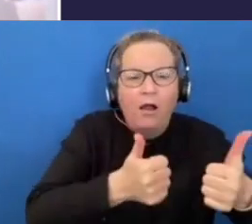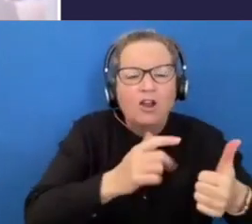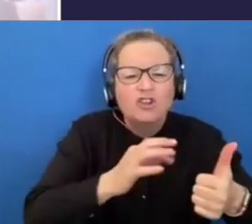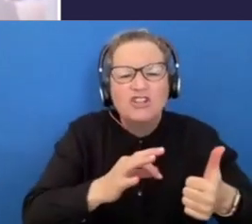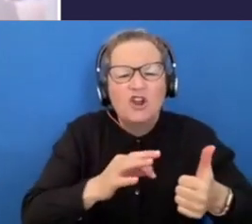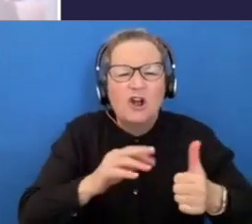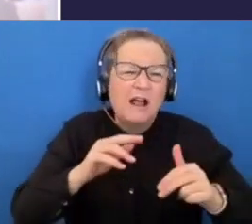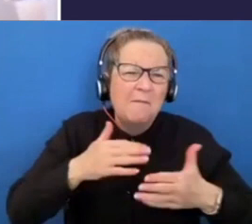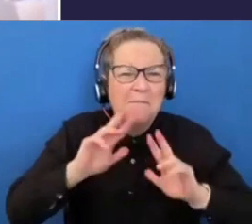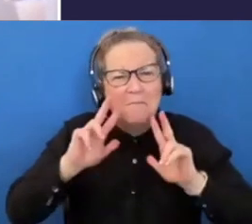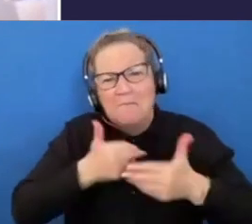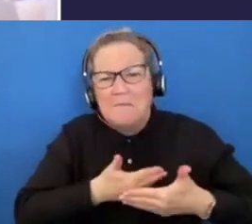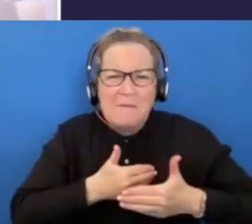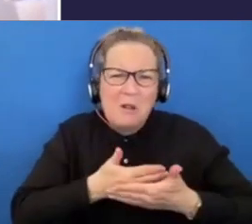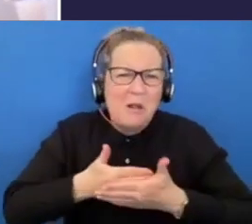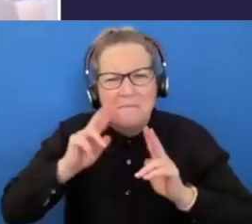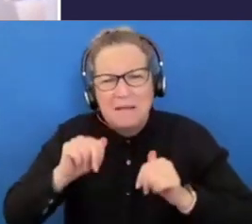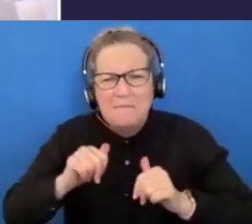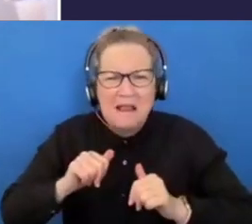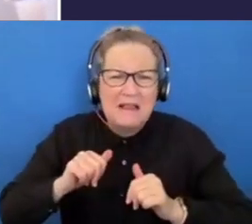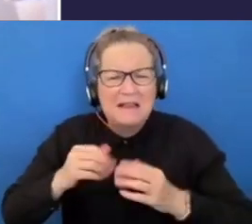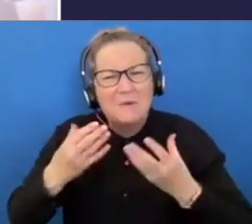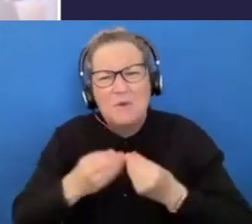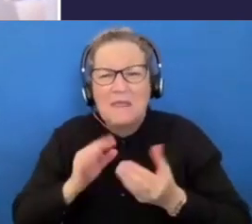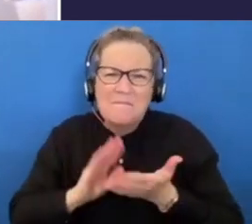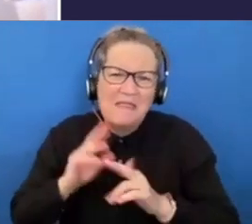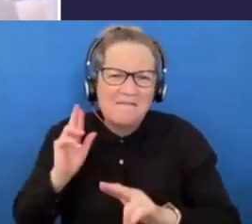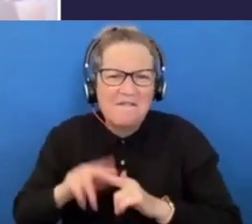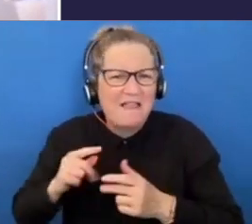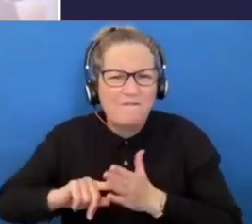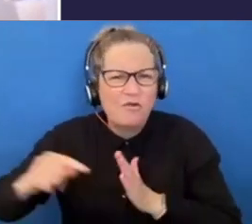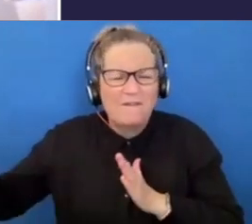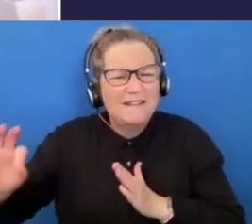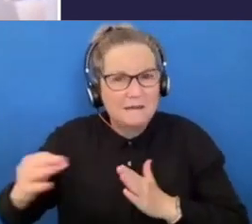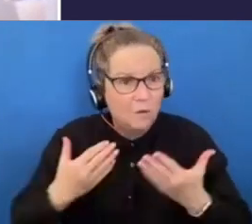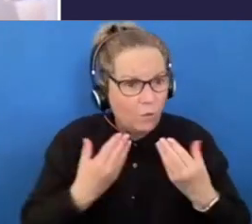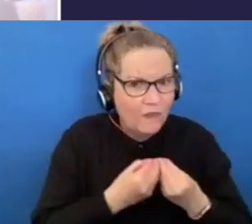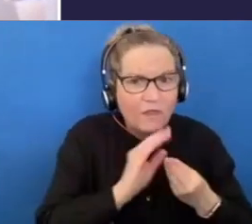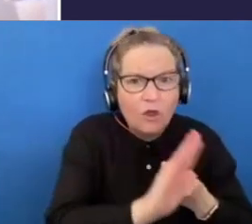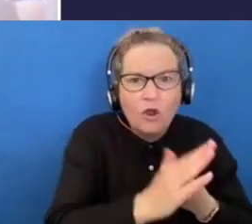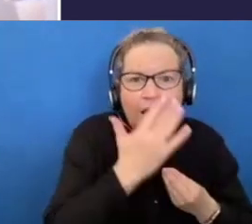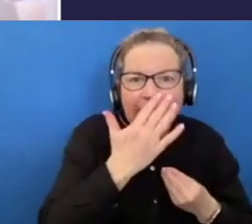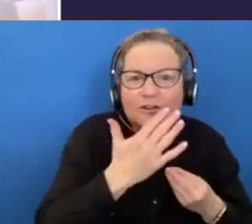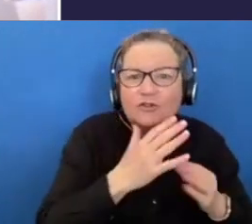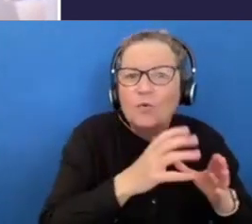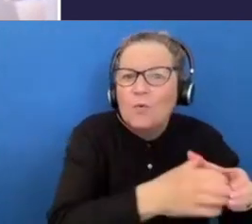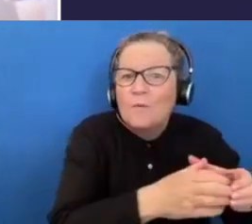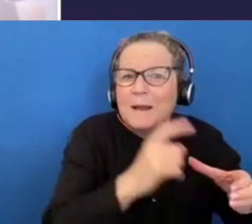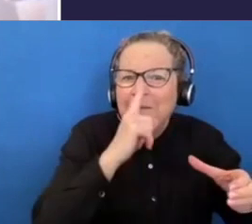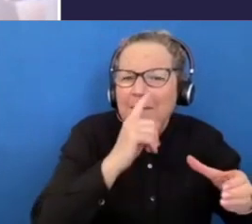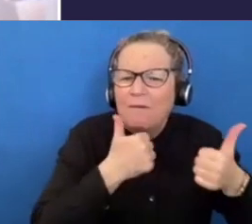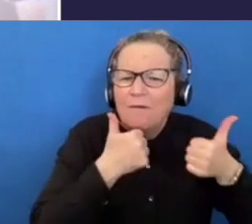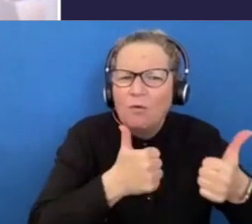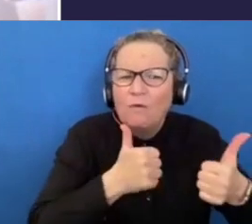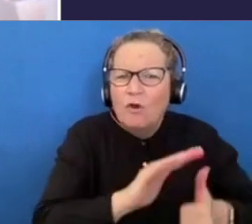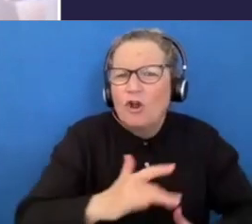life that a regular single woman of her age would be doing. And, that's just so wonderful for her as